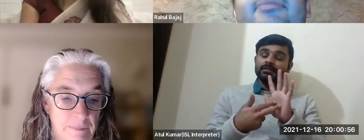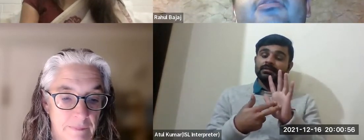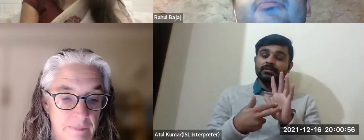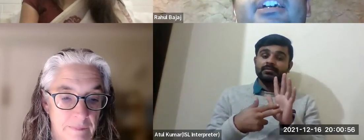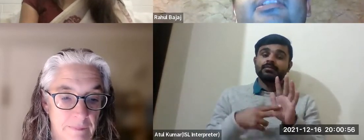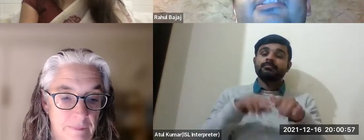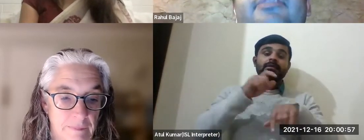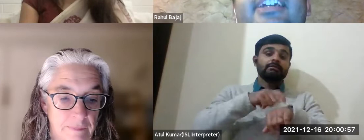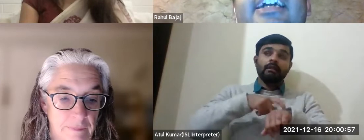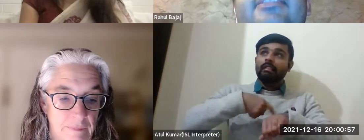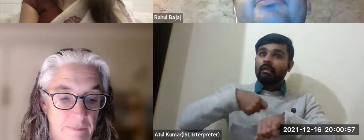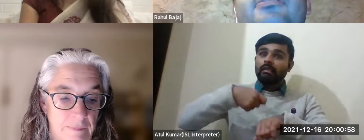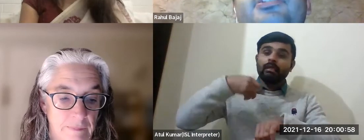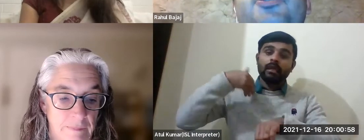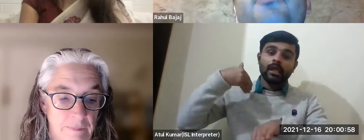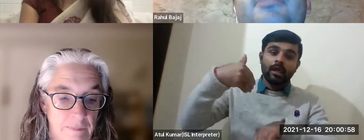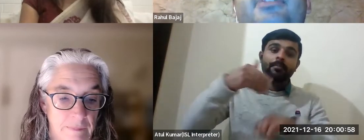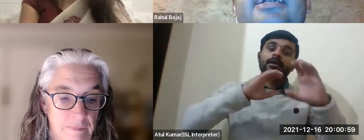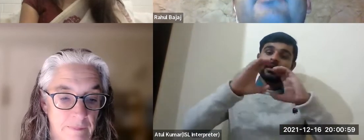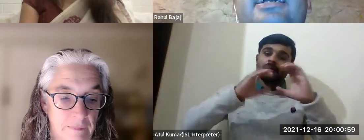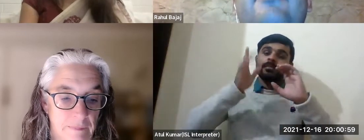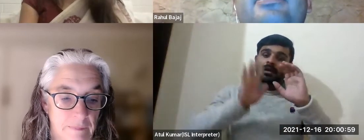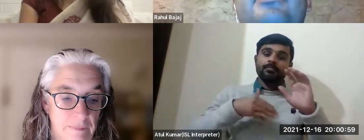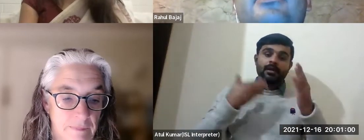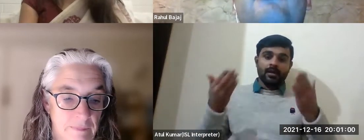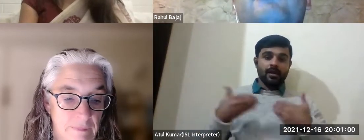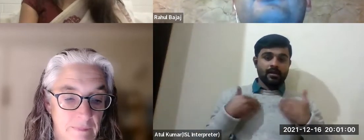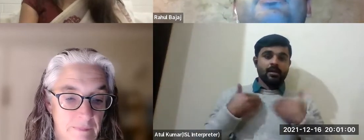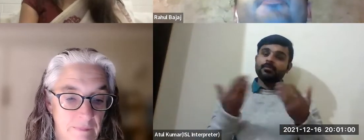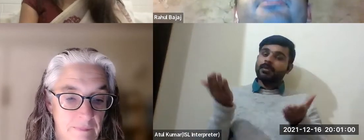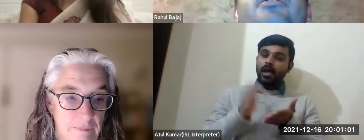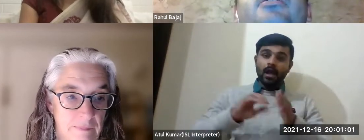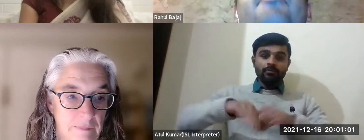the time is long past that we had this conversation, but I'm glad we're having it now.